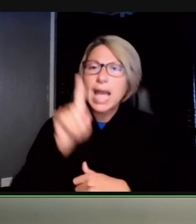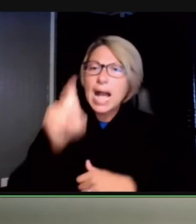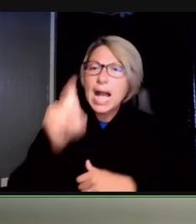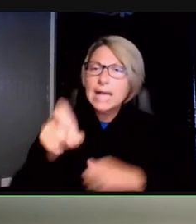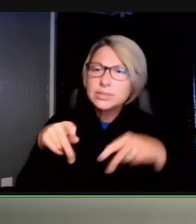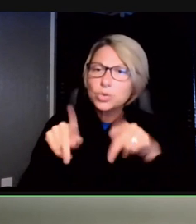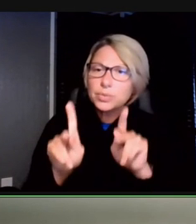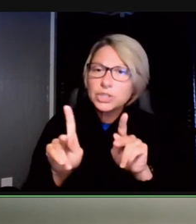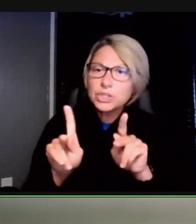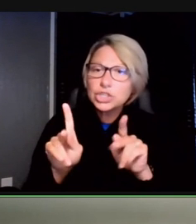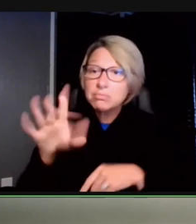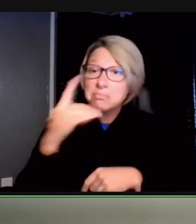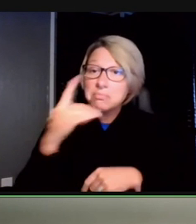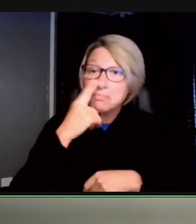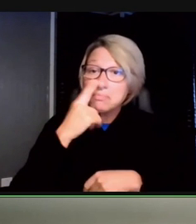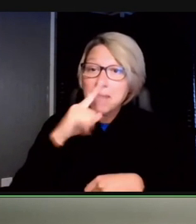hug?